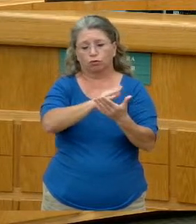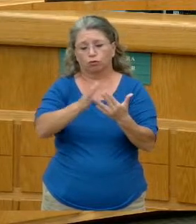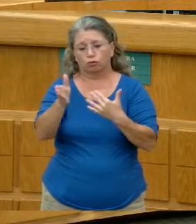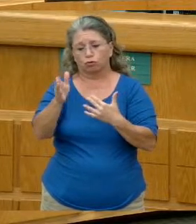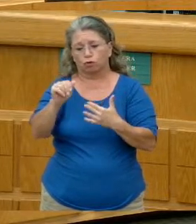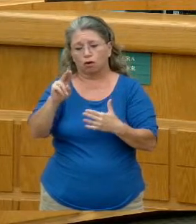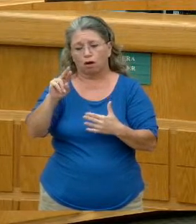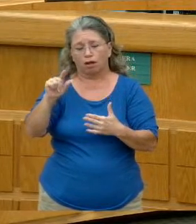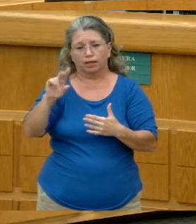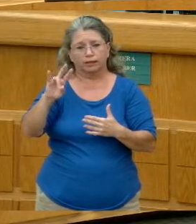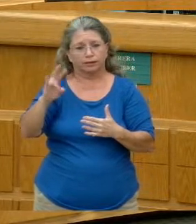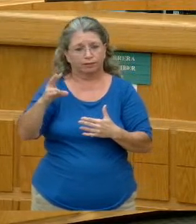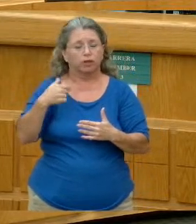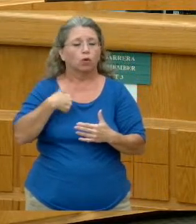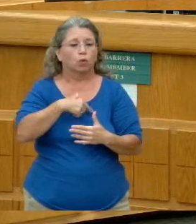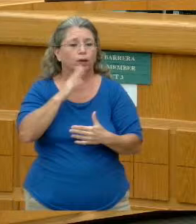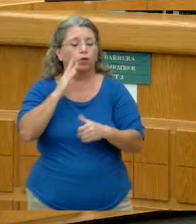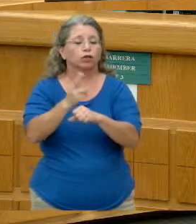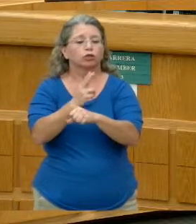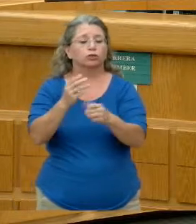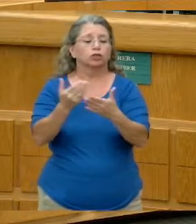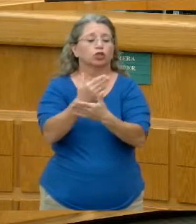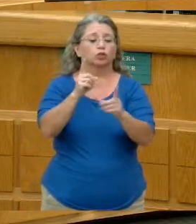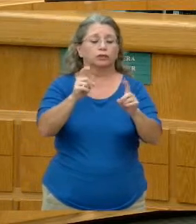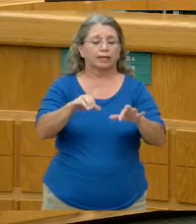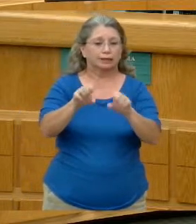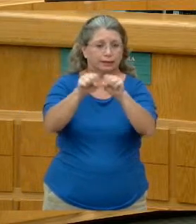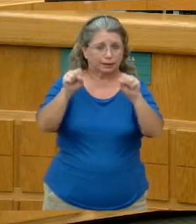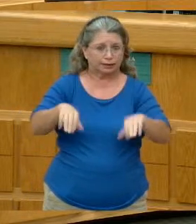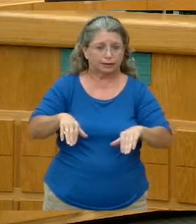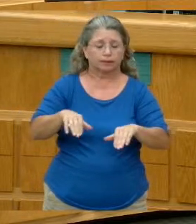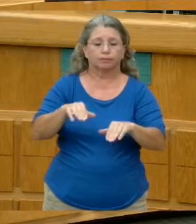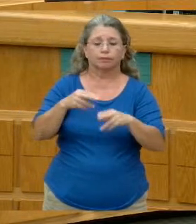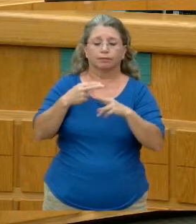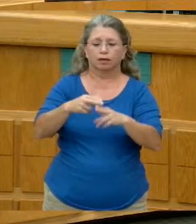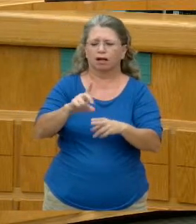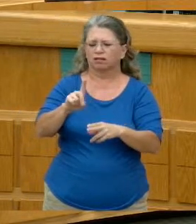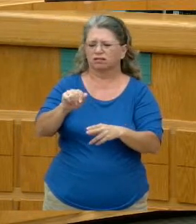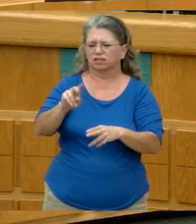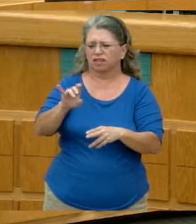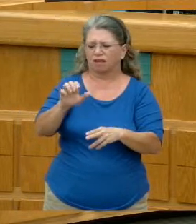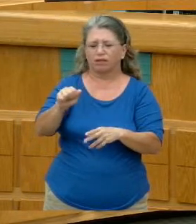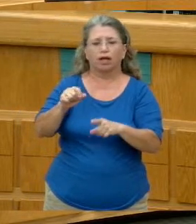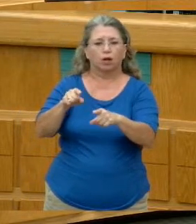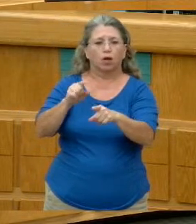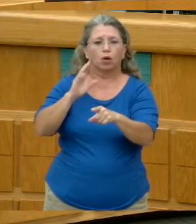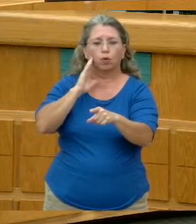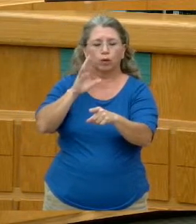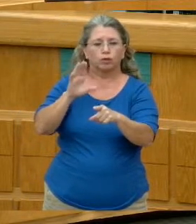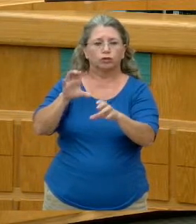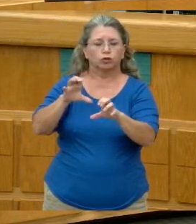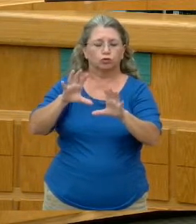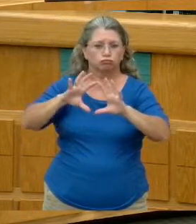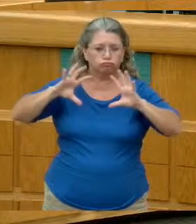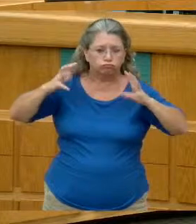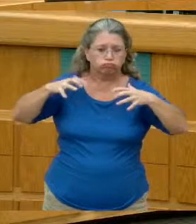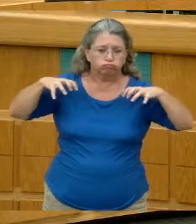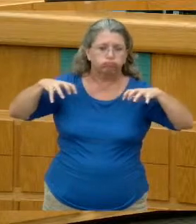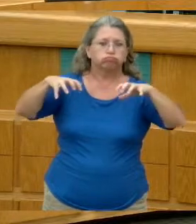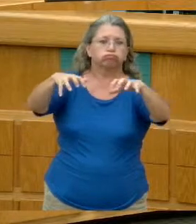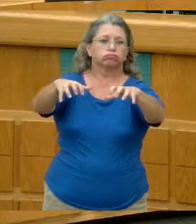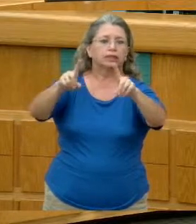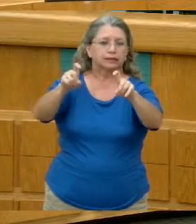company called Davila, and they are going to be testing at the fairgrounds, and we're going to be doing mass testing. And I'm going